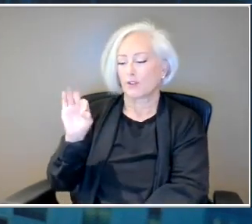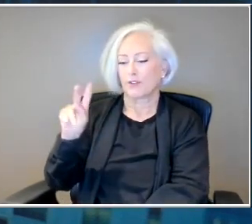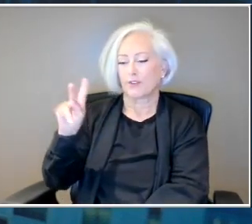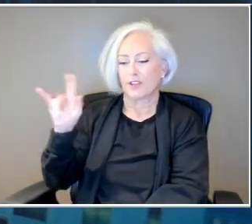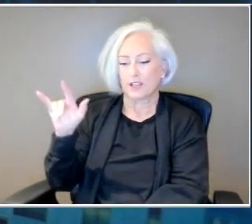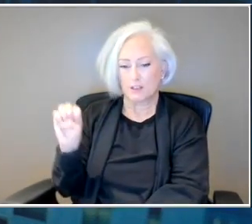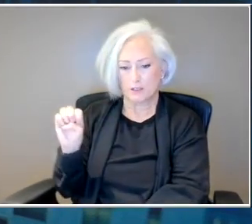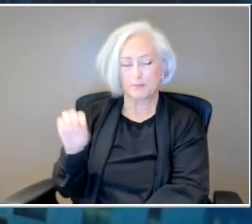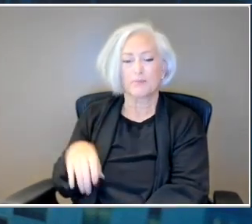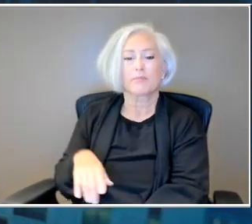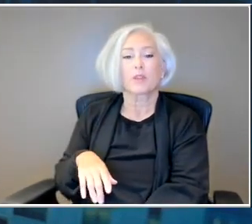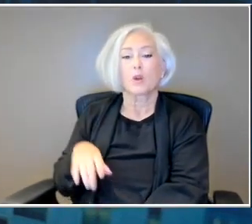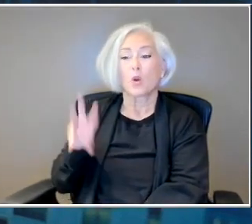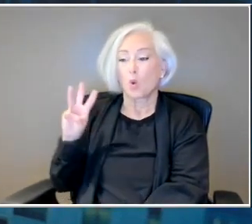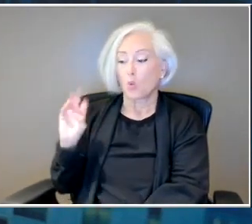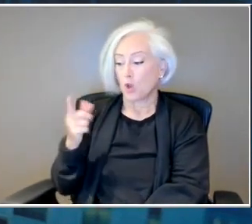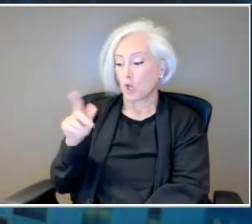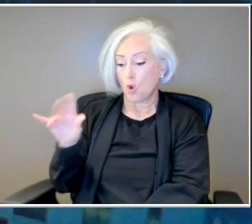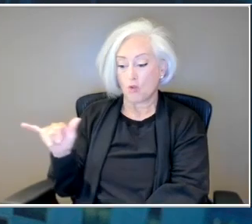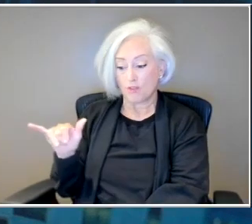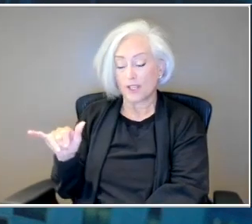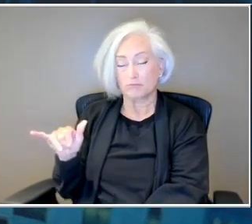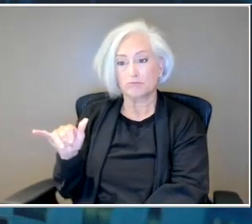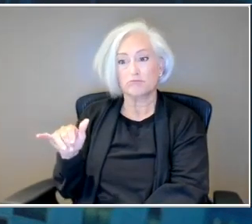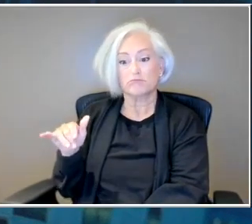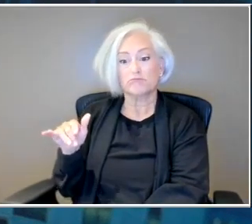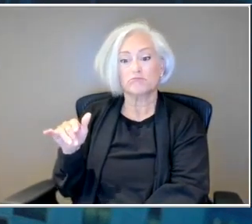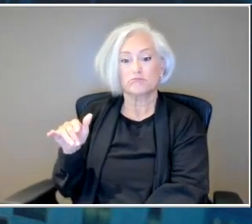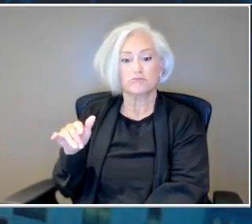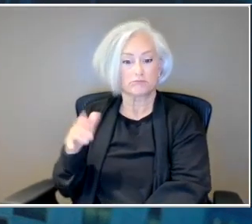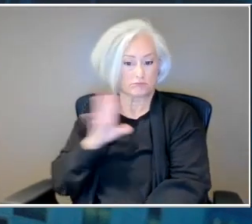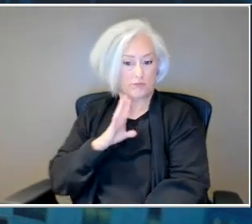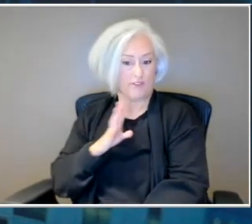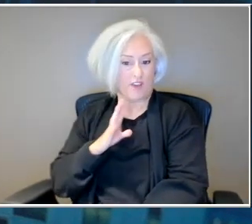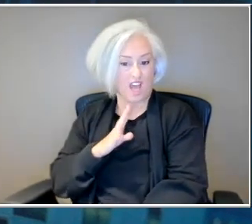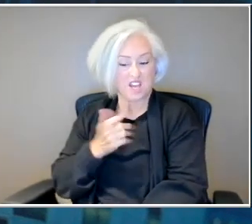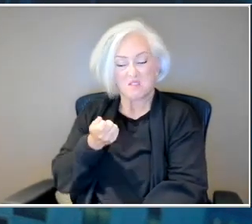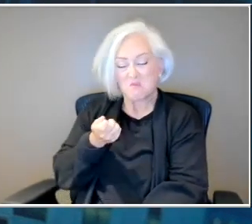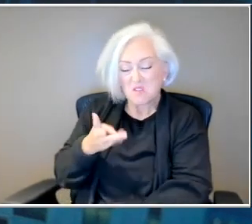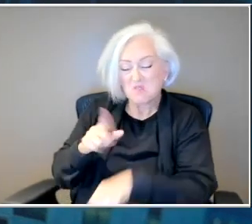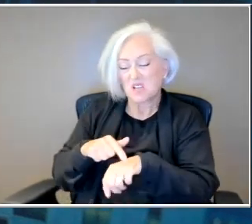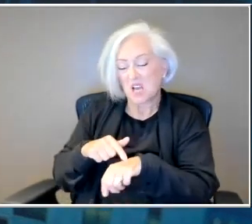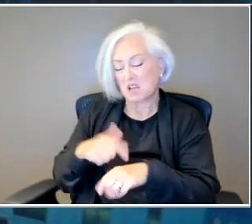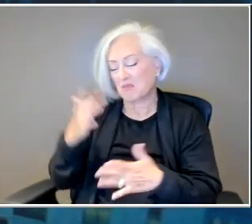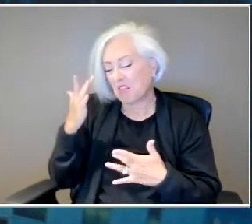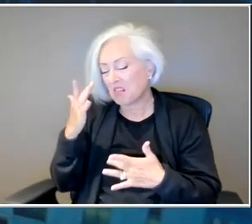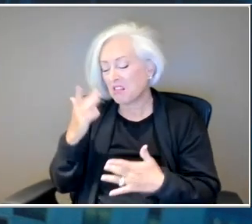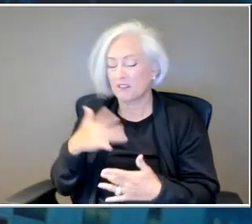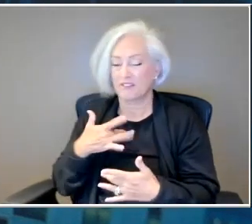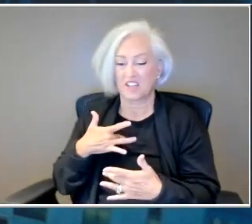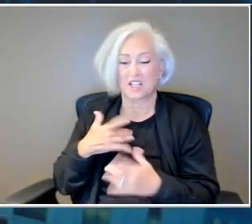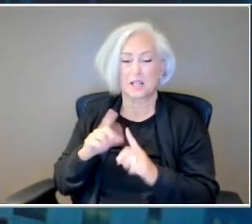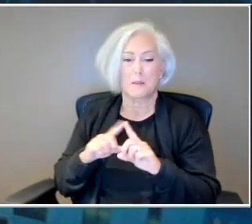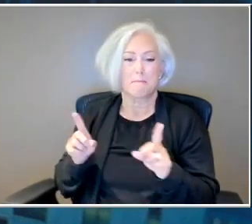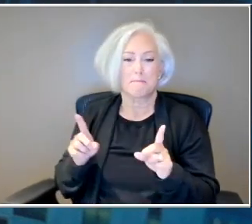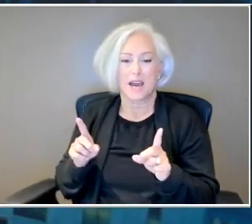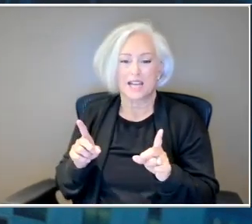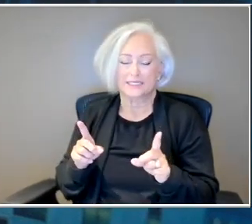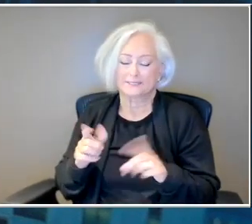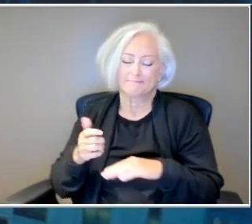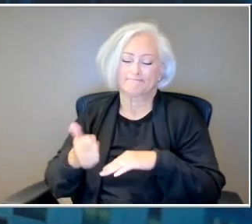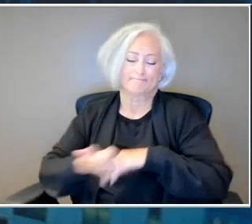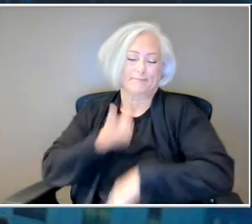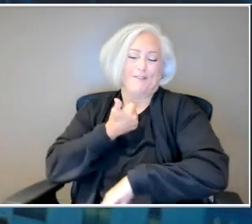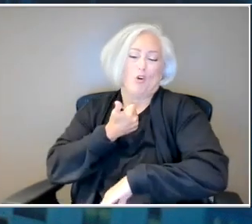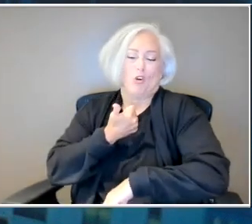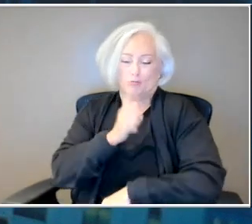been a positive experience. I have had 2 episodes that weren't very good, but they were self-inflicted, I think, when